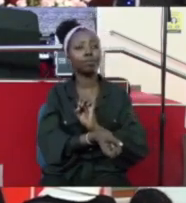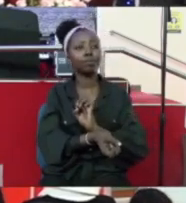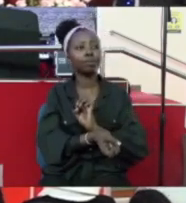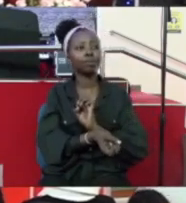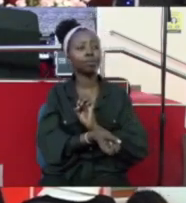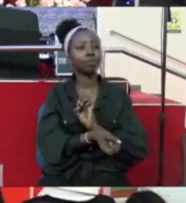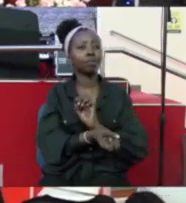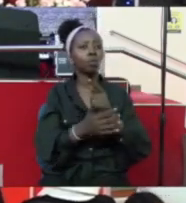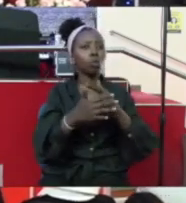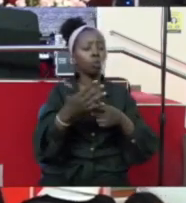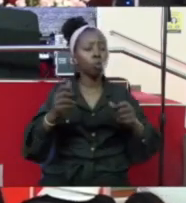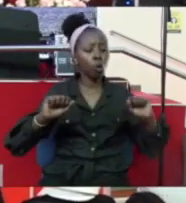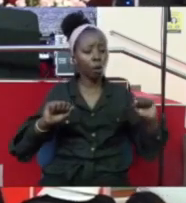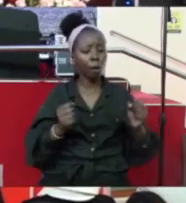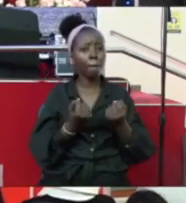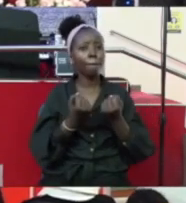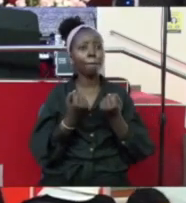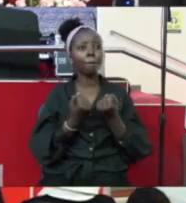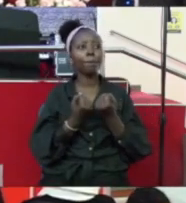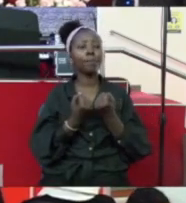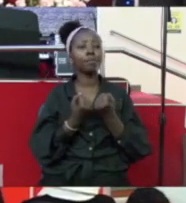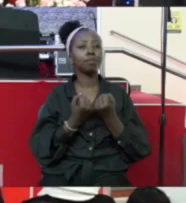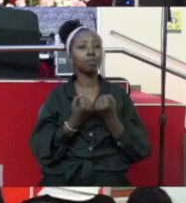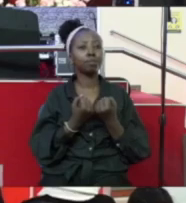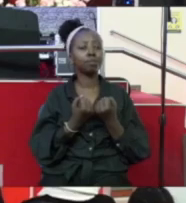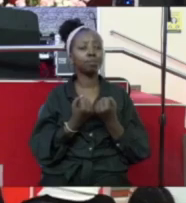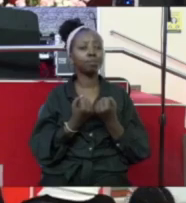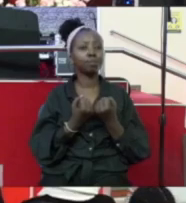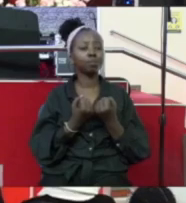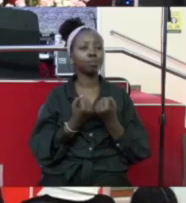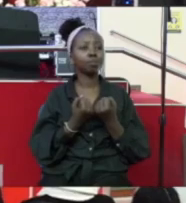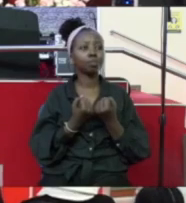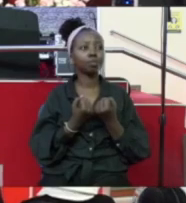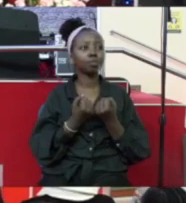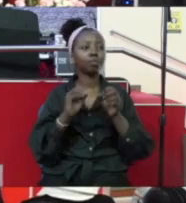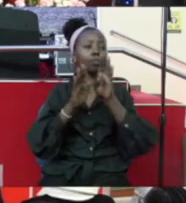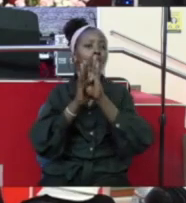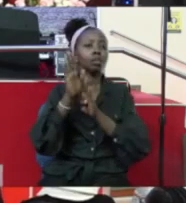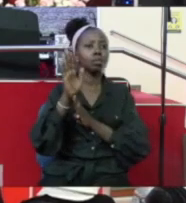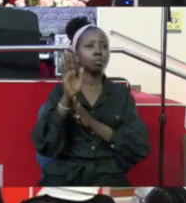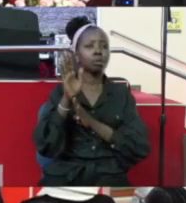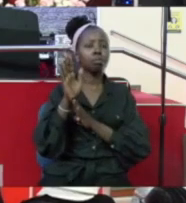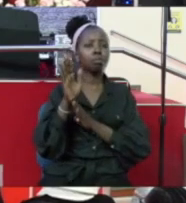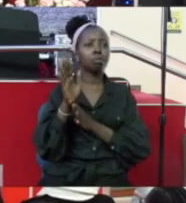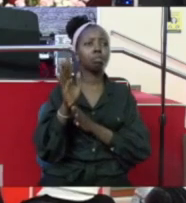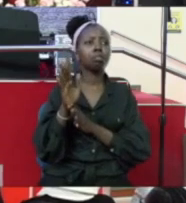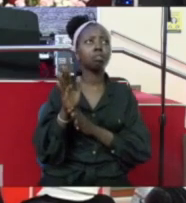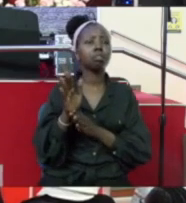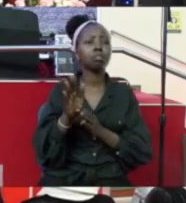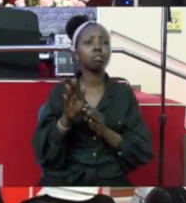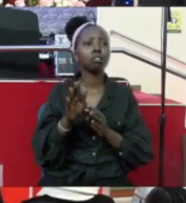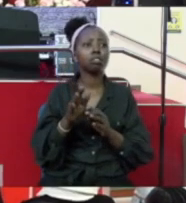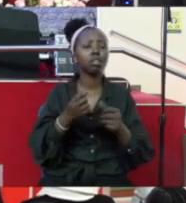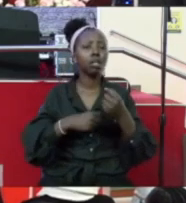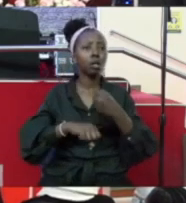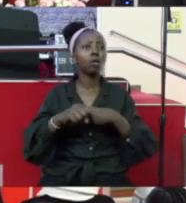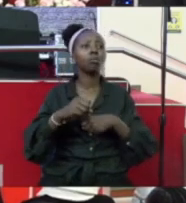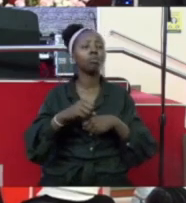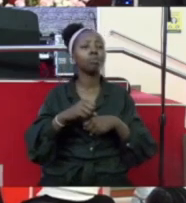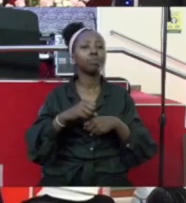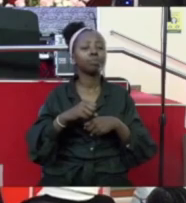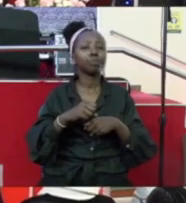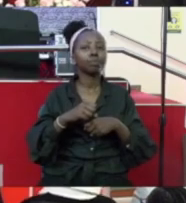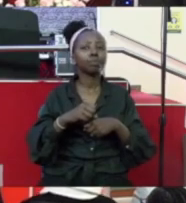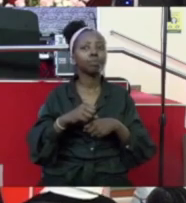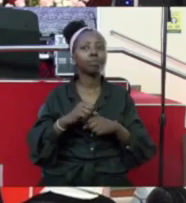So what happened? Kilichofanyika. So in this scripture that Apostle Paul would have never had the impact he did without a man